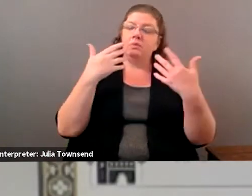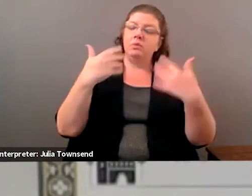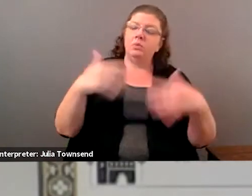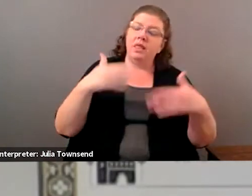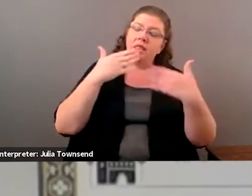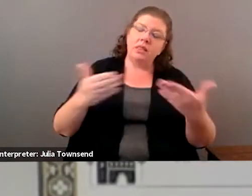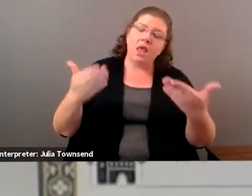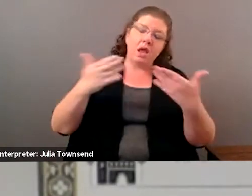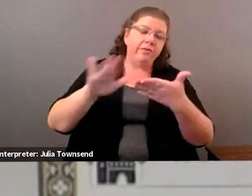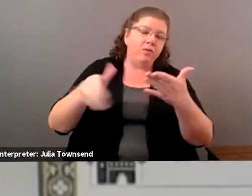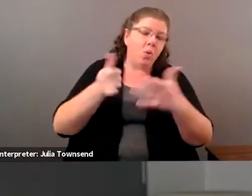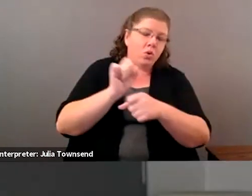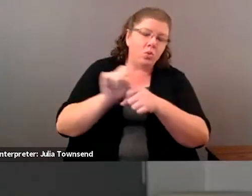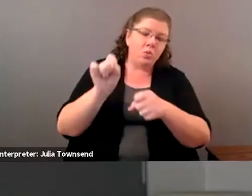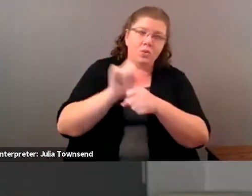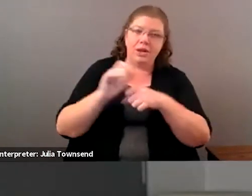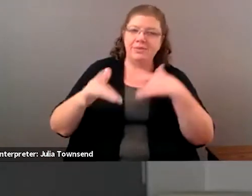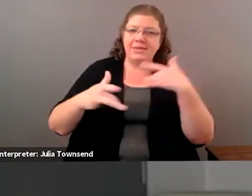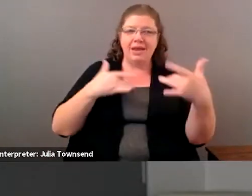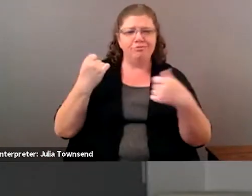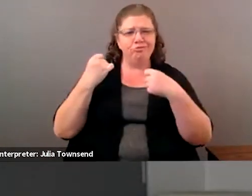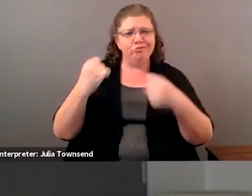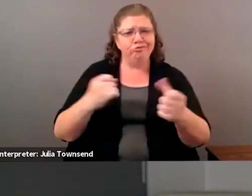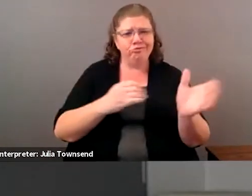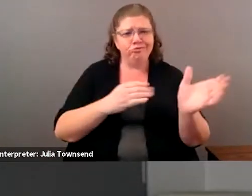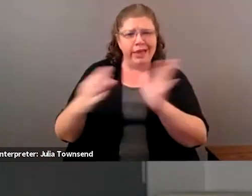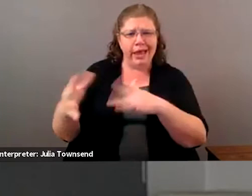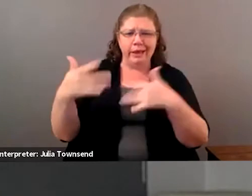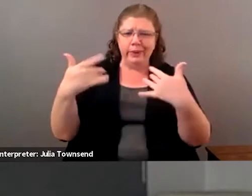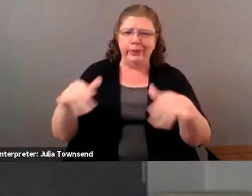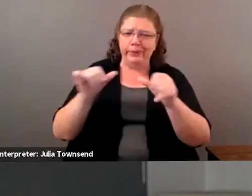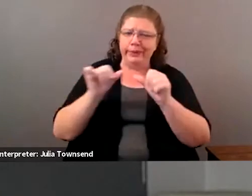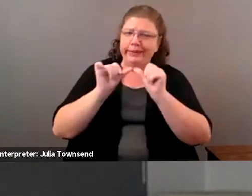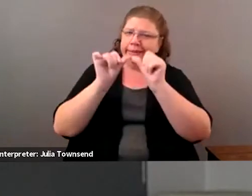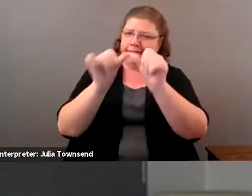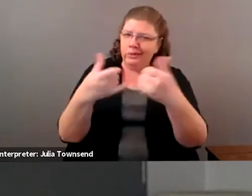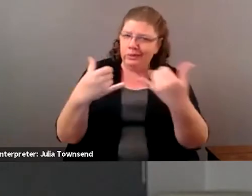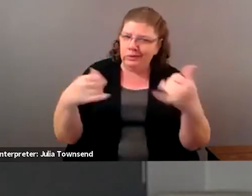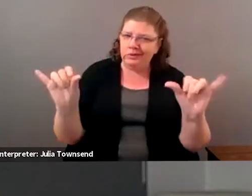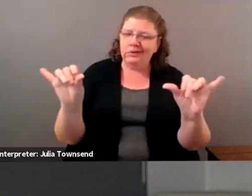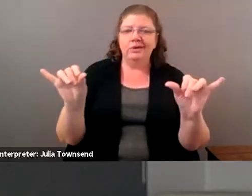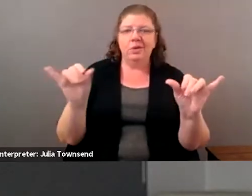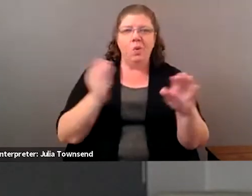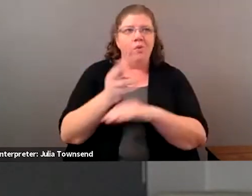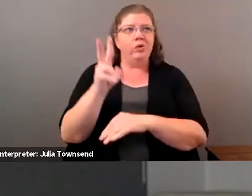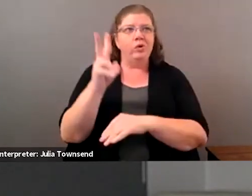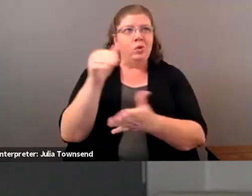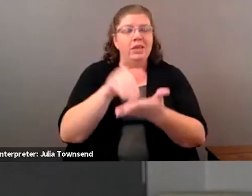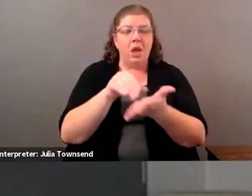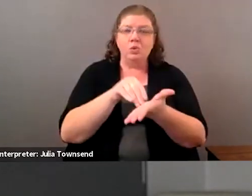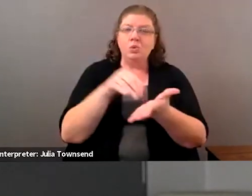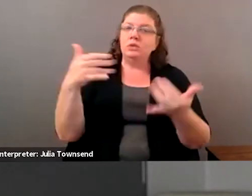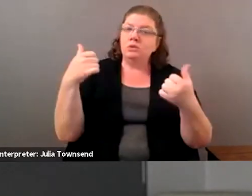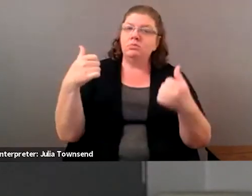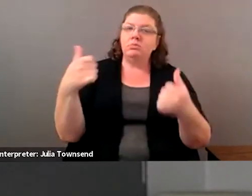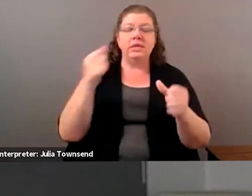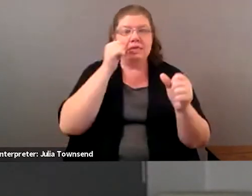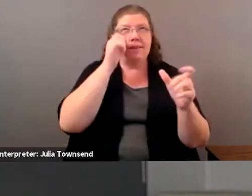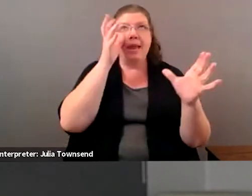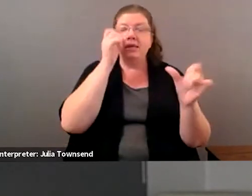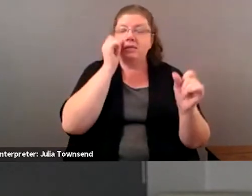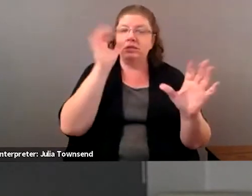to see how robust the planning continues to be too. And with over 2,000 students, that's amazing.